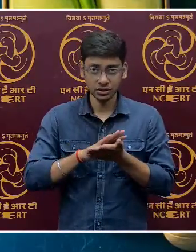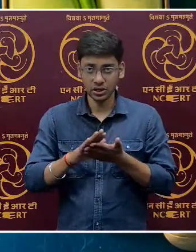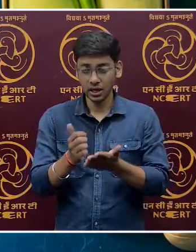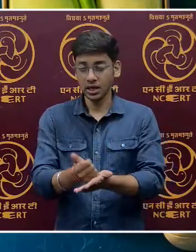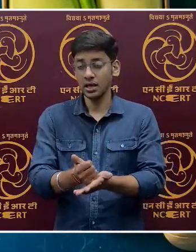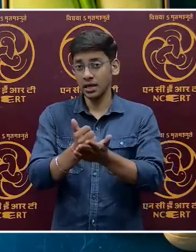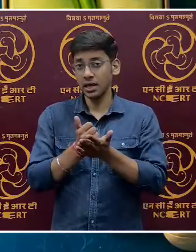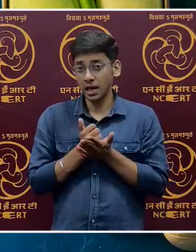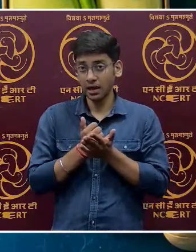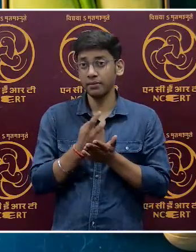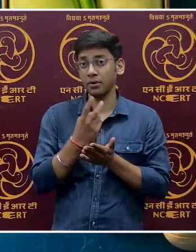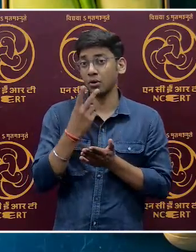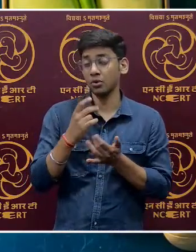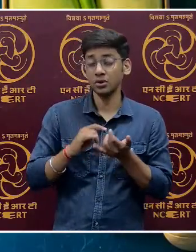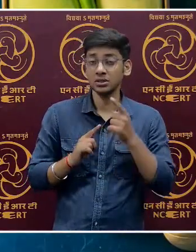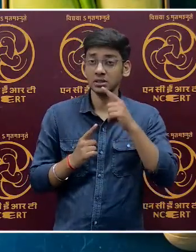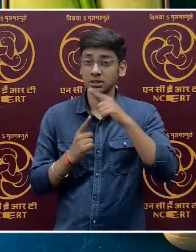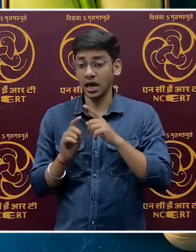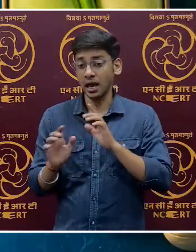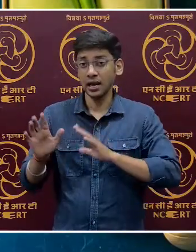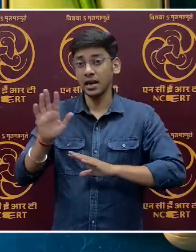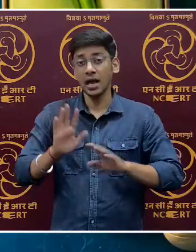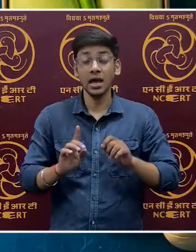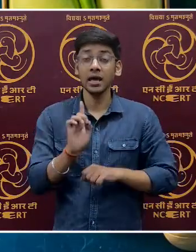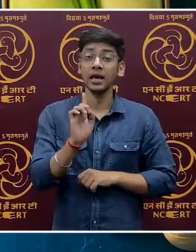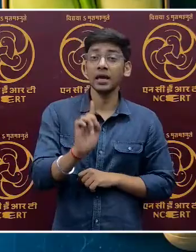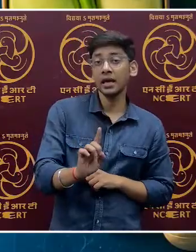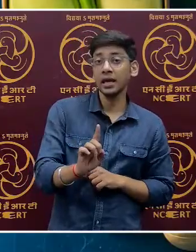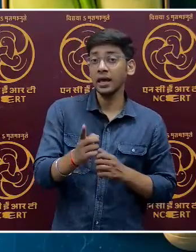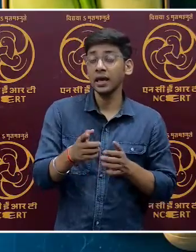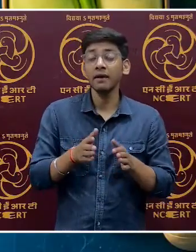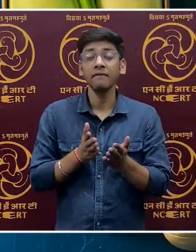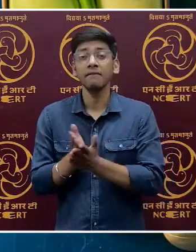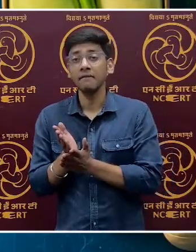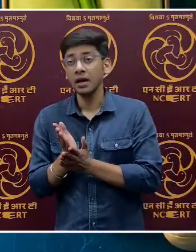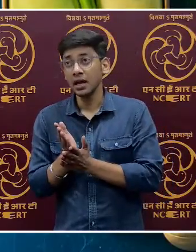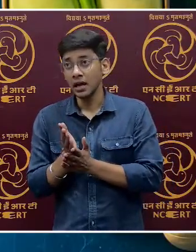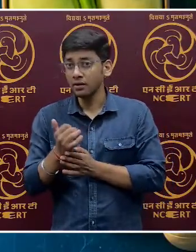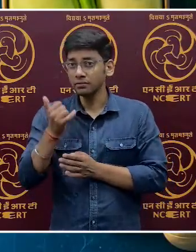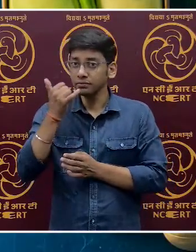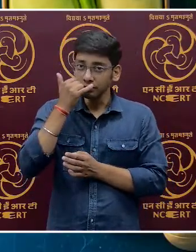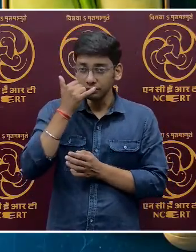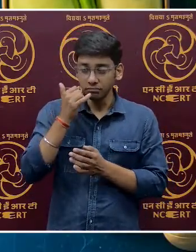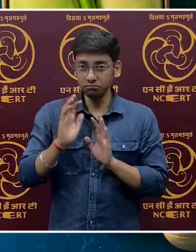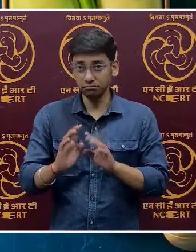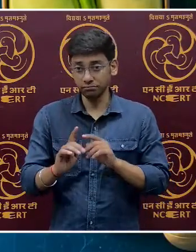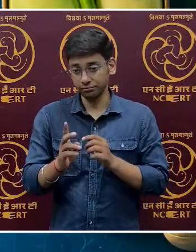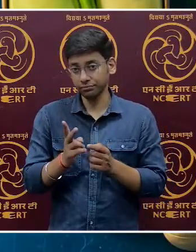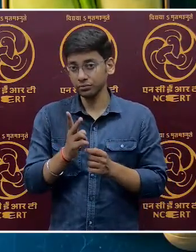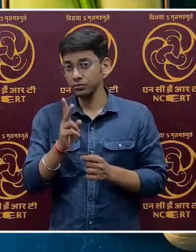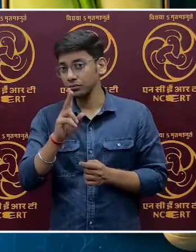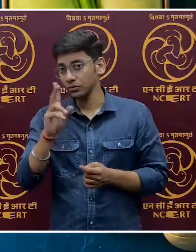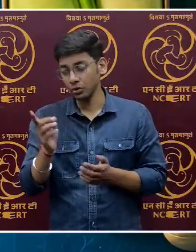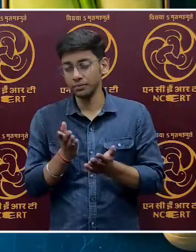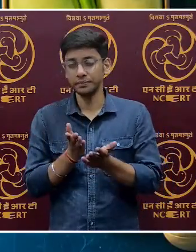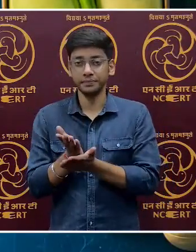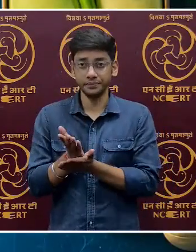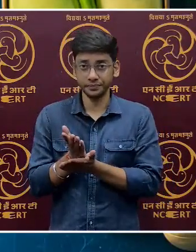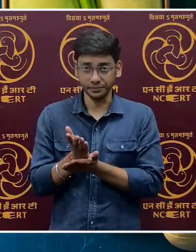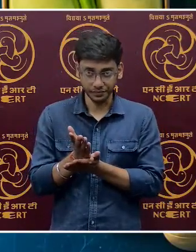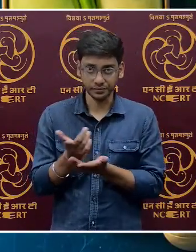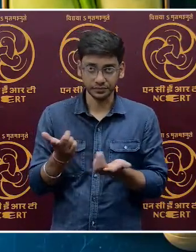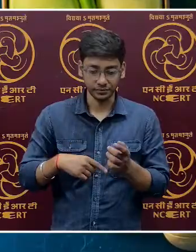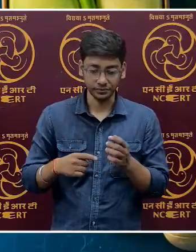two set of activities. One, it could be in the form of the mobile phone, and another one it could be in the form